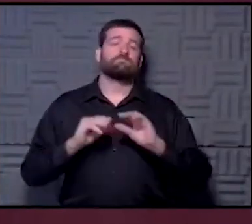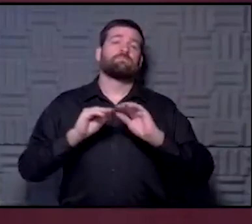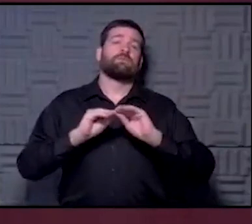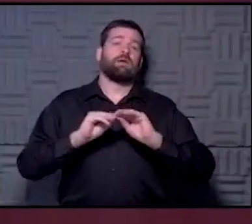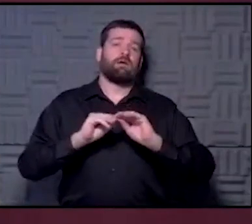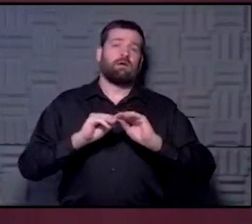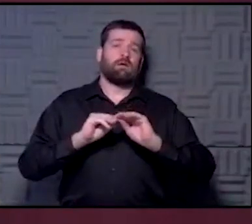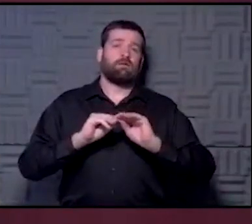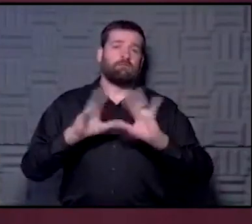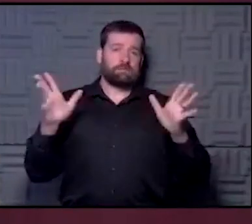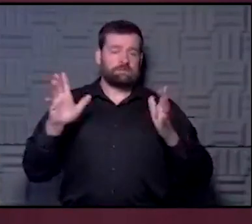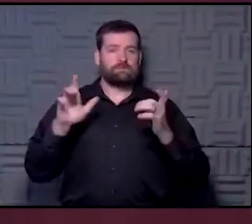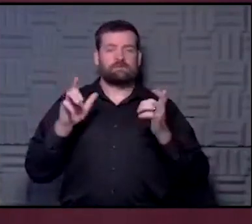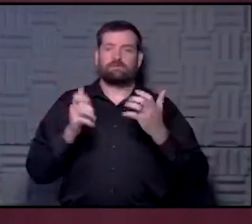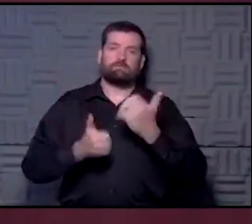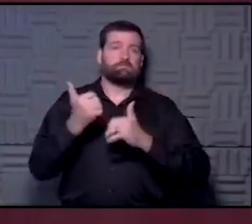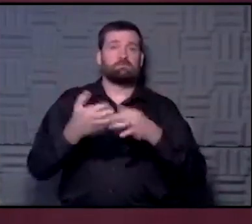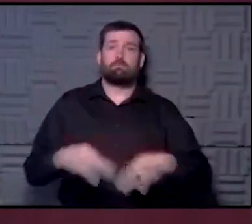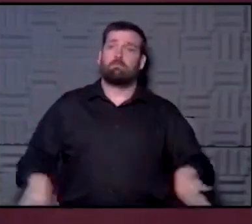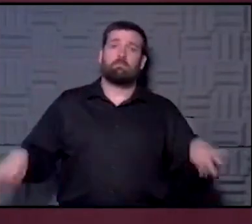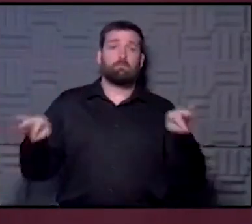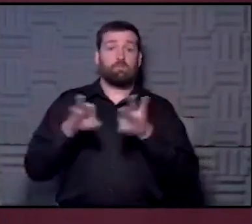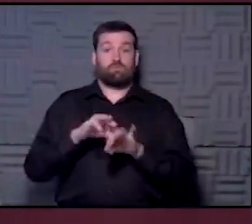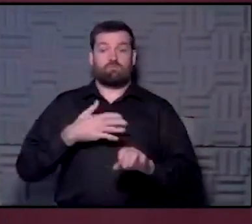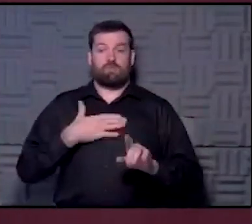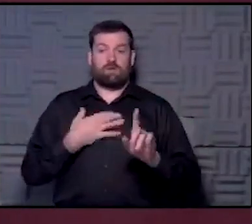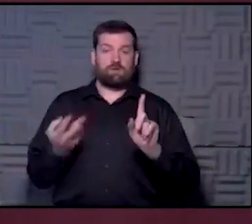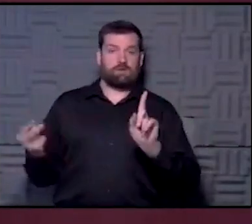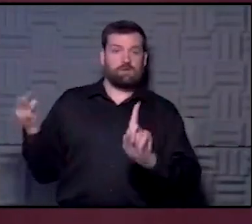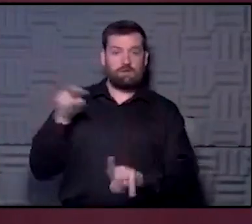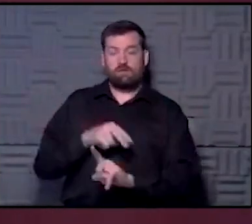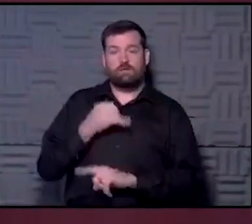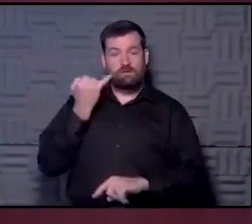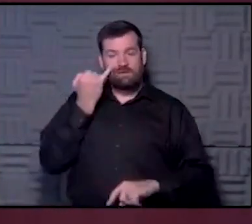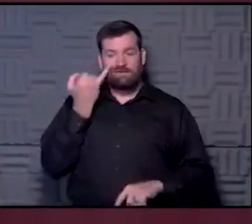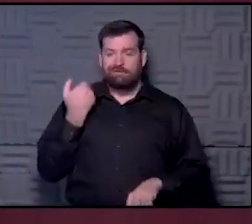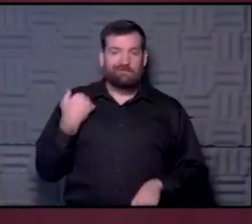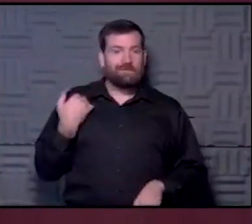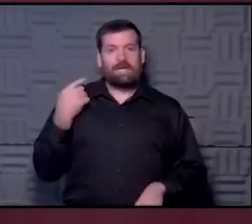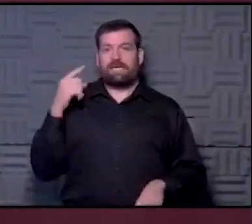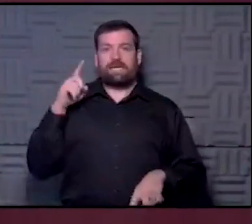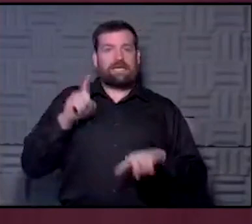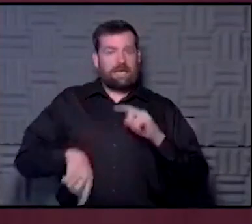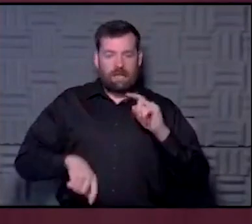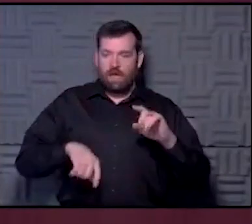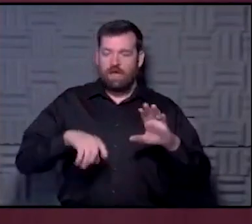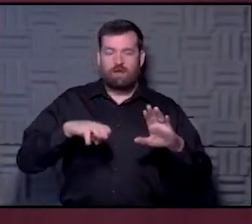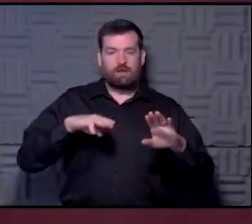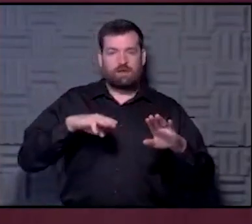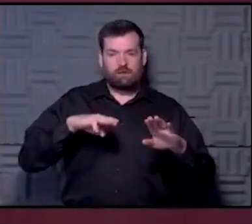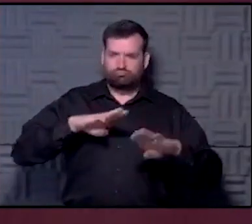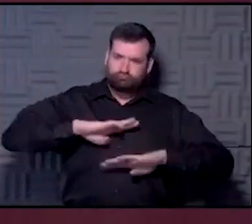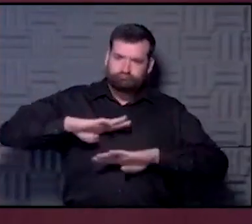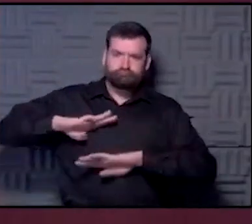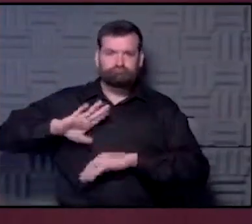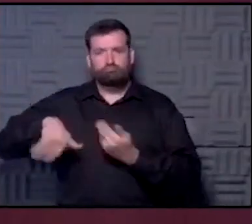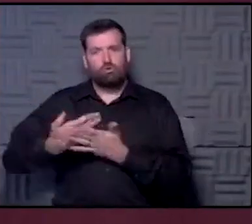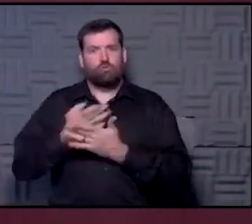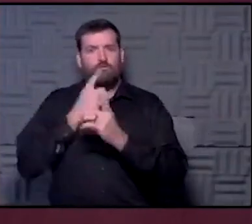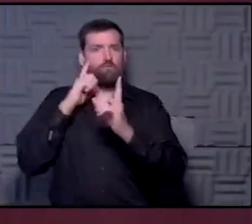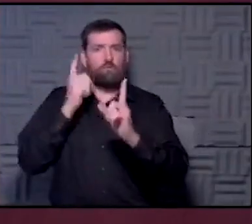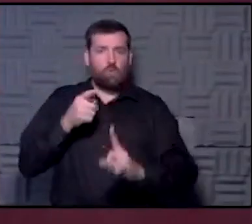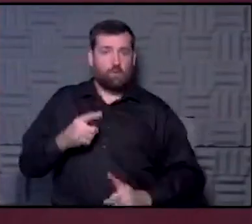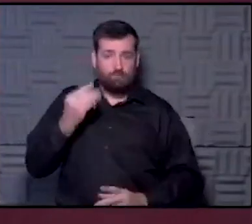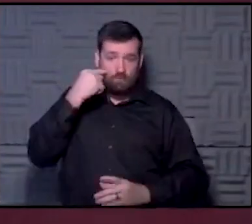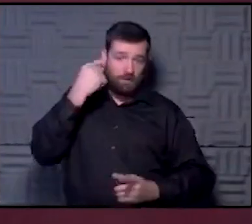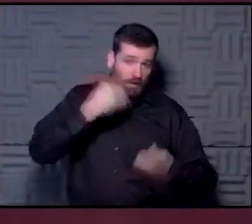Obviously, I think the big takeaway is, from my standpoint, is if we can't meet all of these ideal goals, then